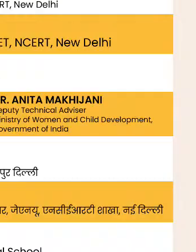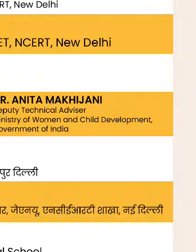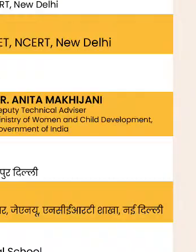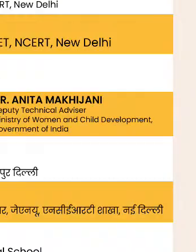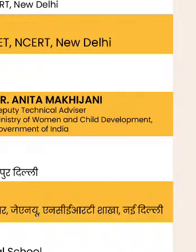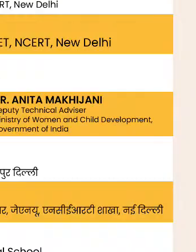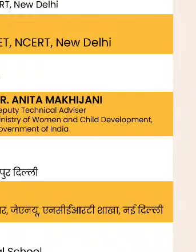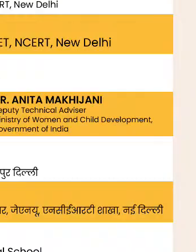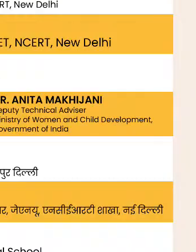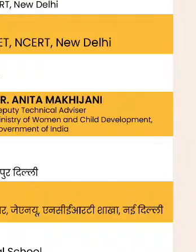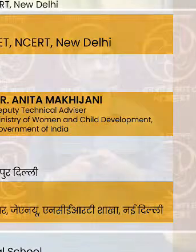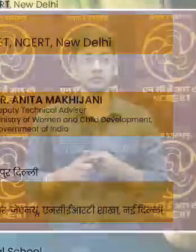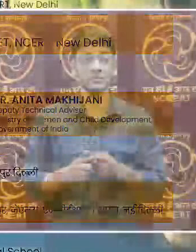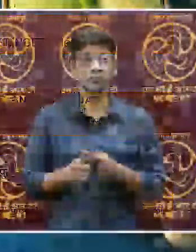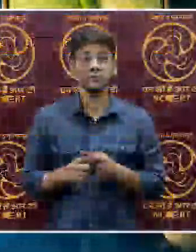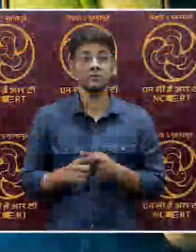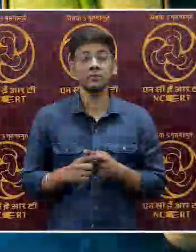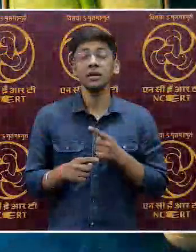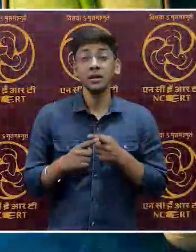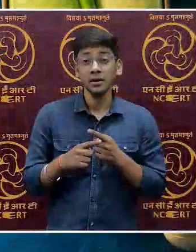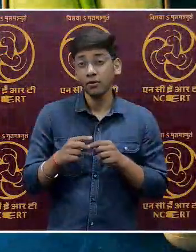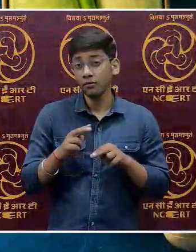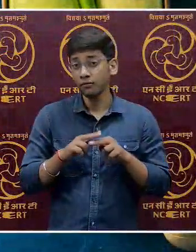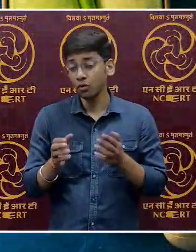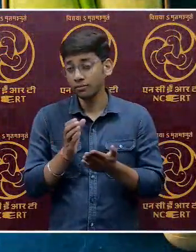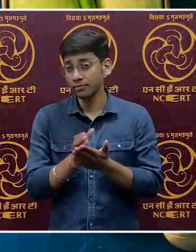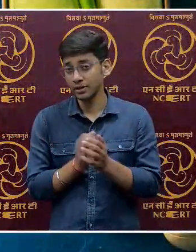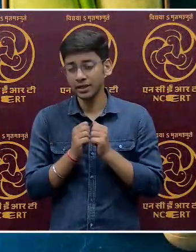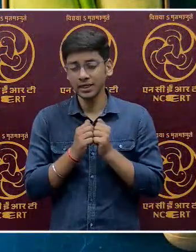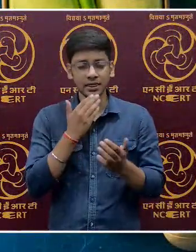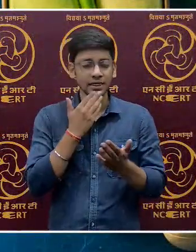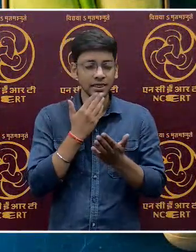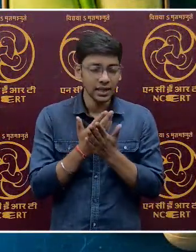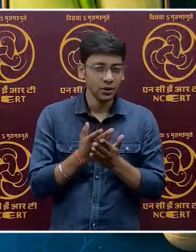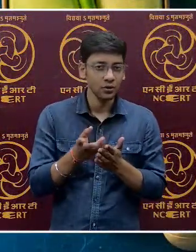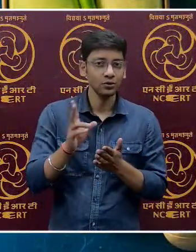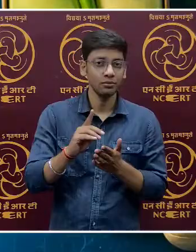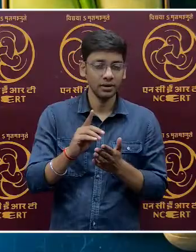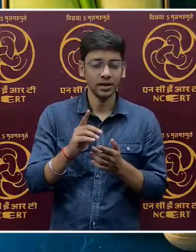your questions. You can always reach out to us. Thank you so much once